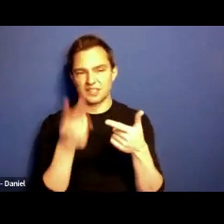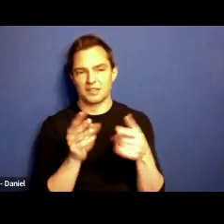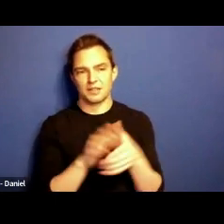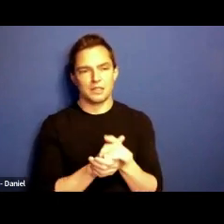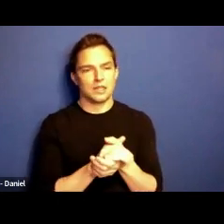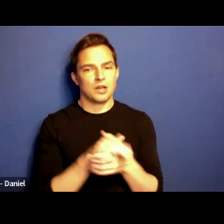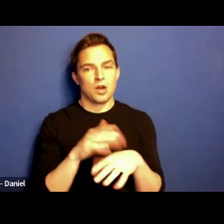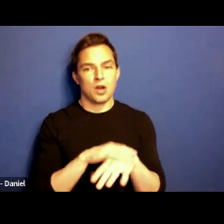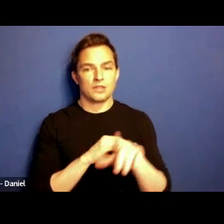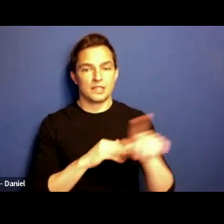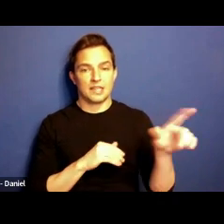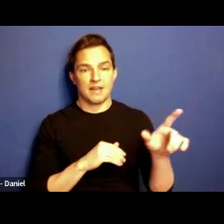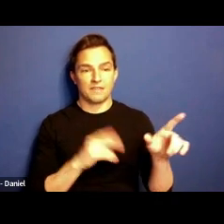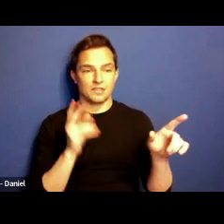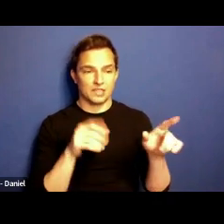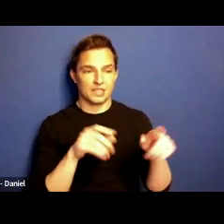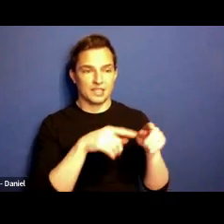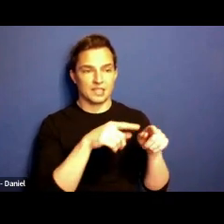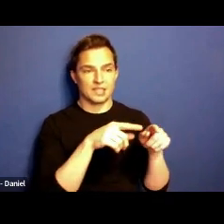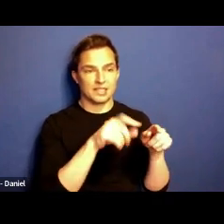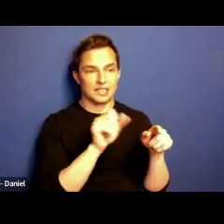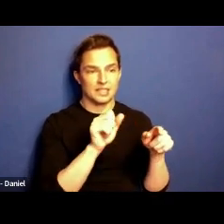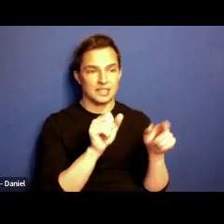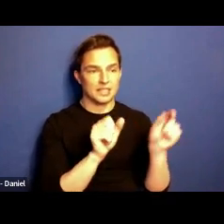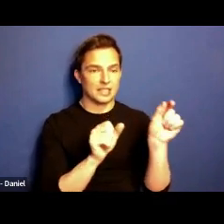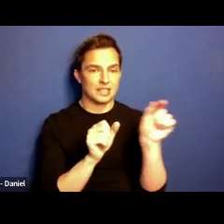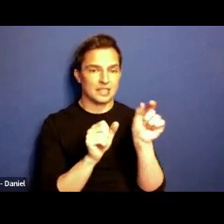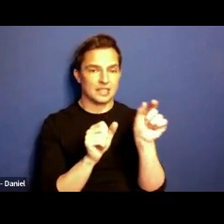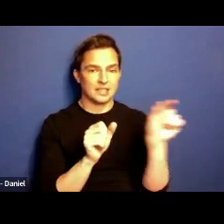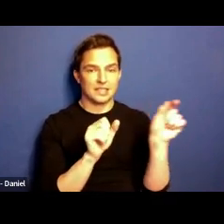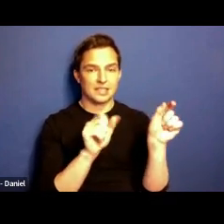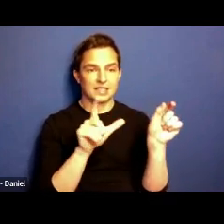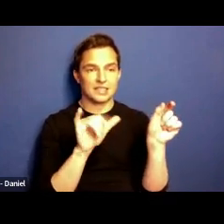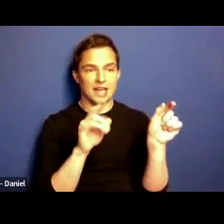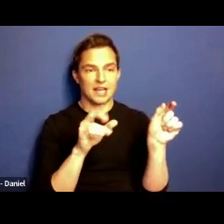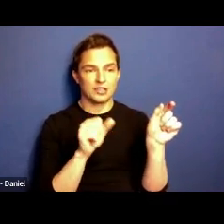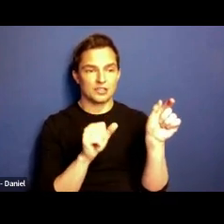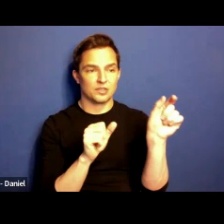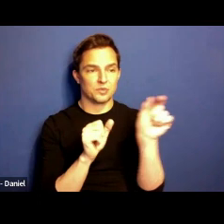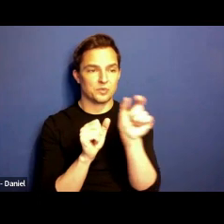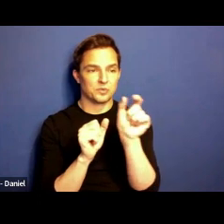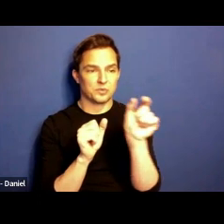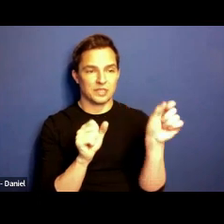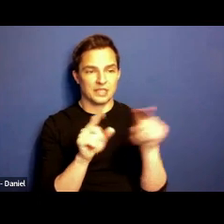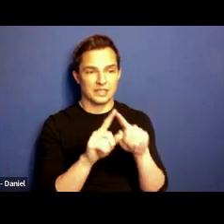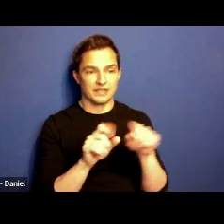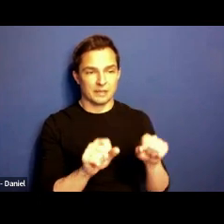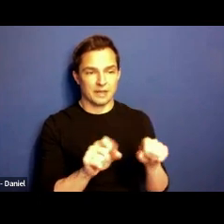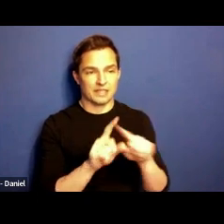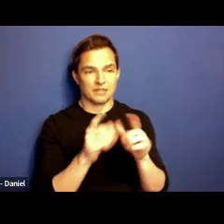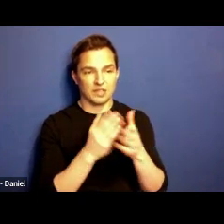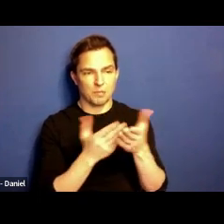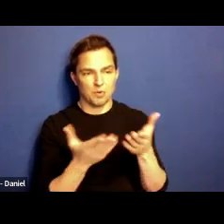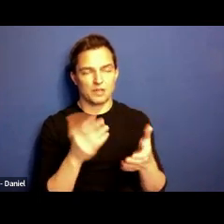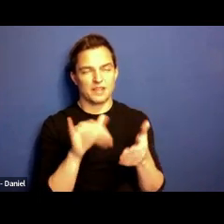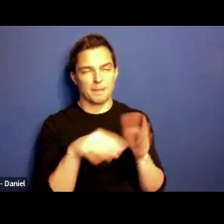what you see are sliders, and you can change different components of different capacity in the different components of the model and see how